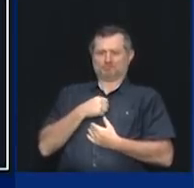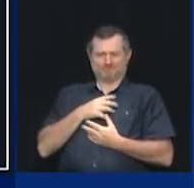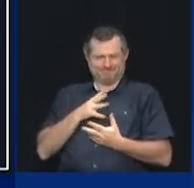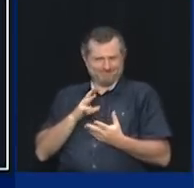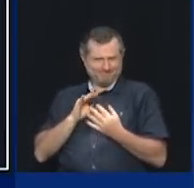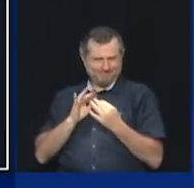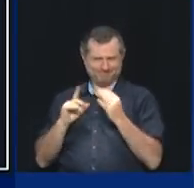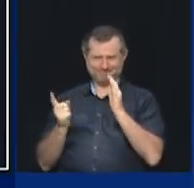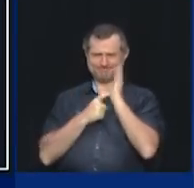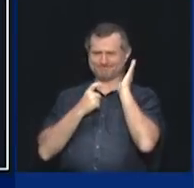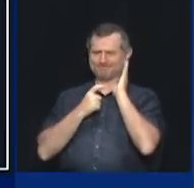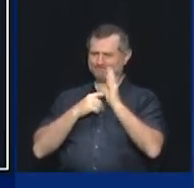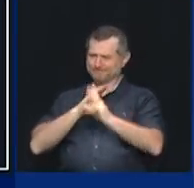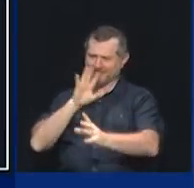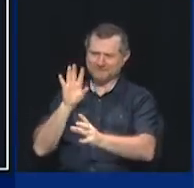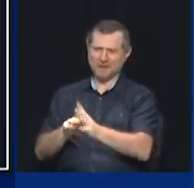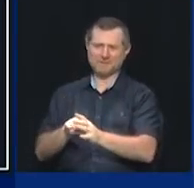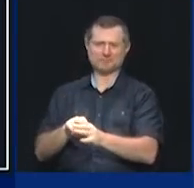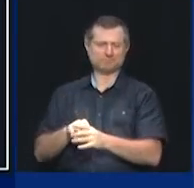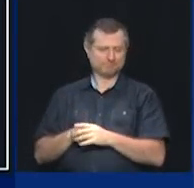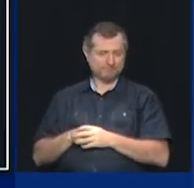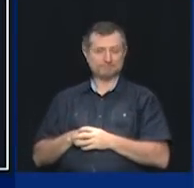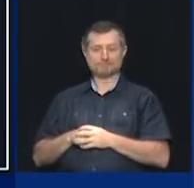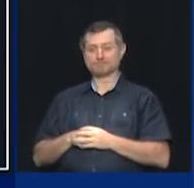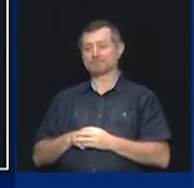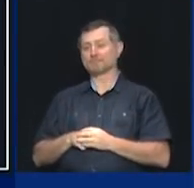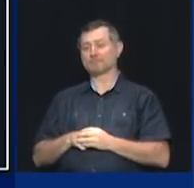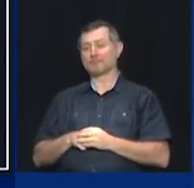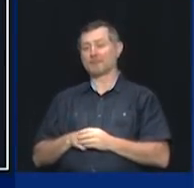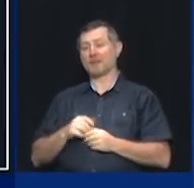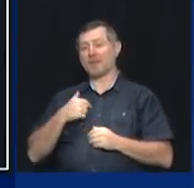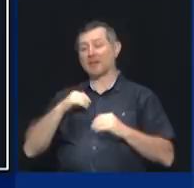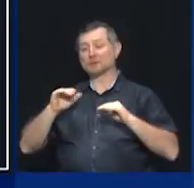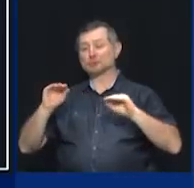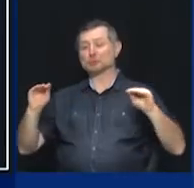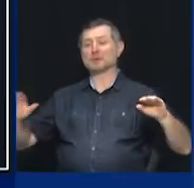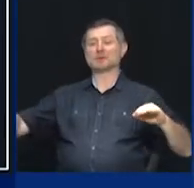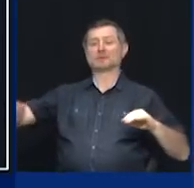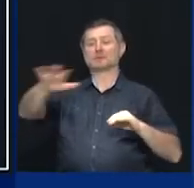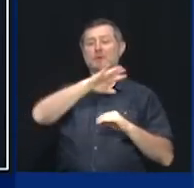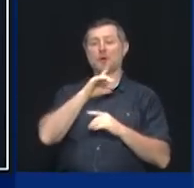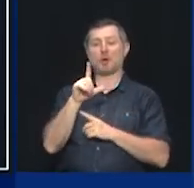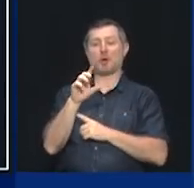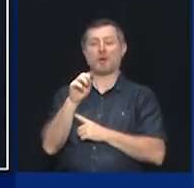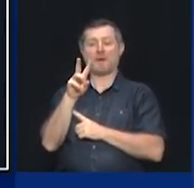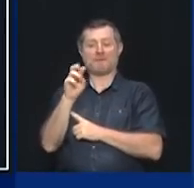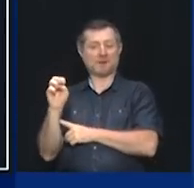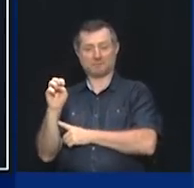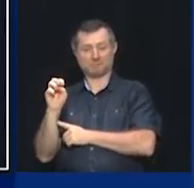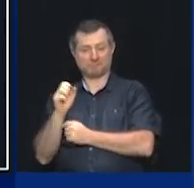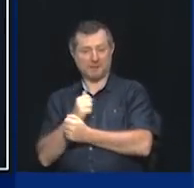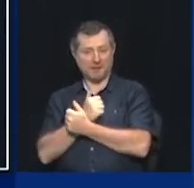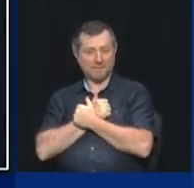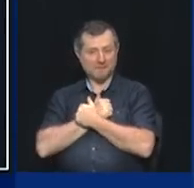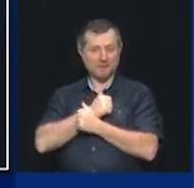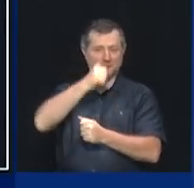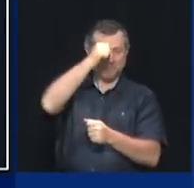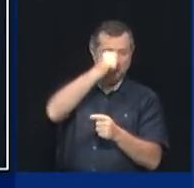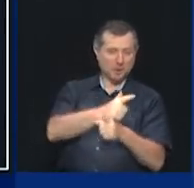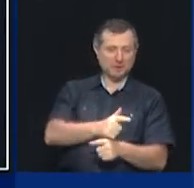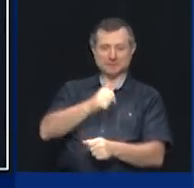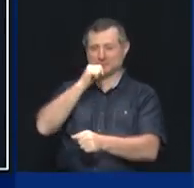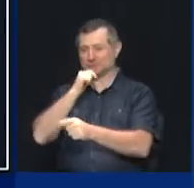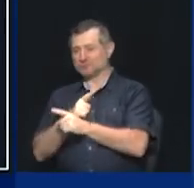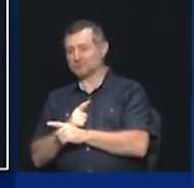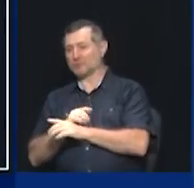something. The teachings of love, your brother and your sister, demands